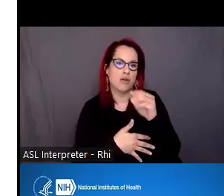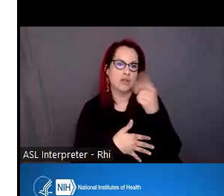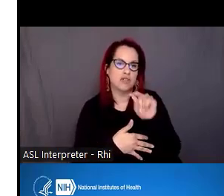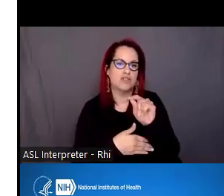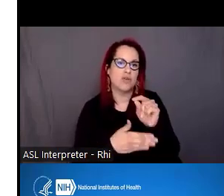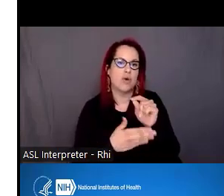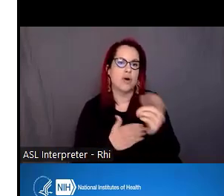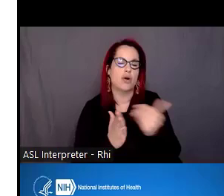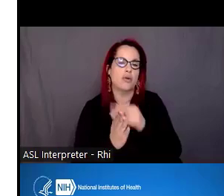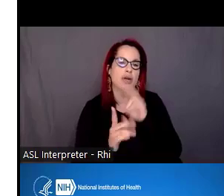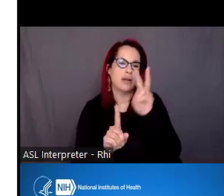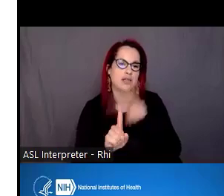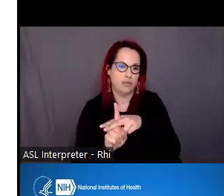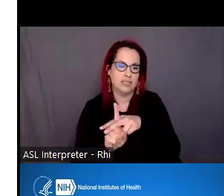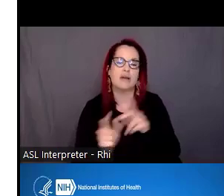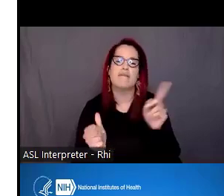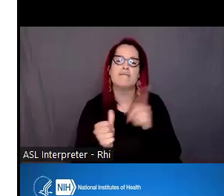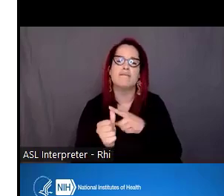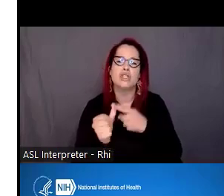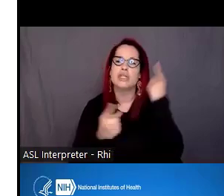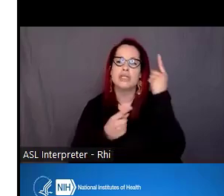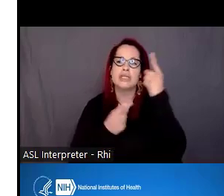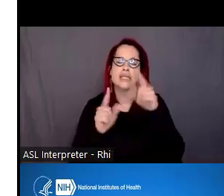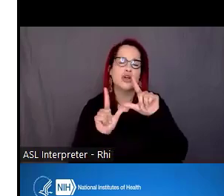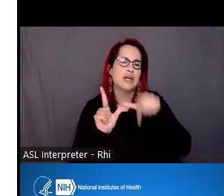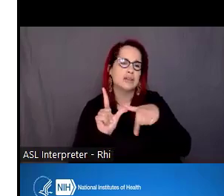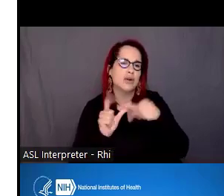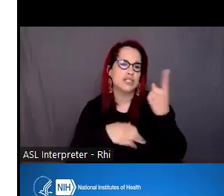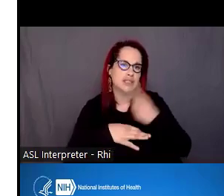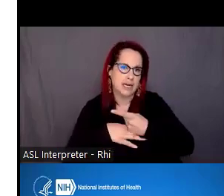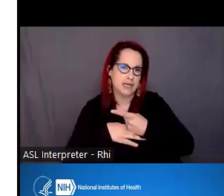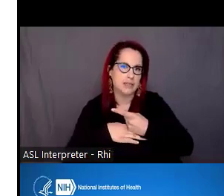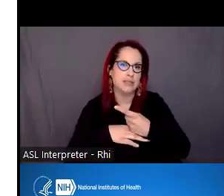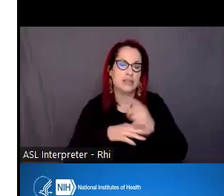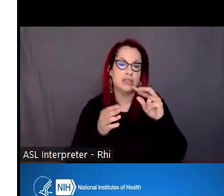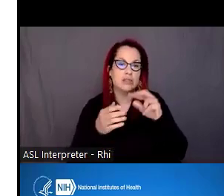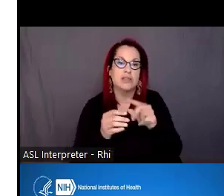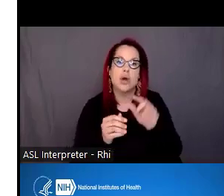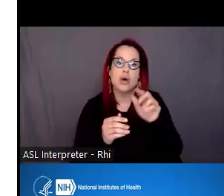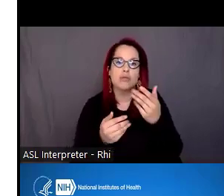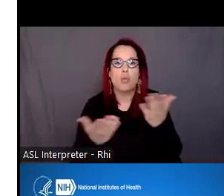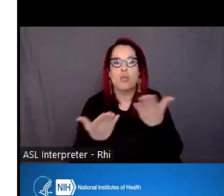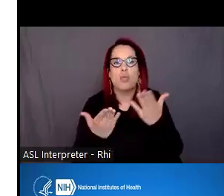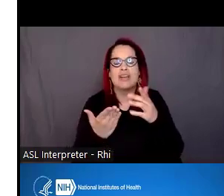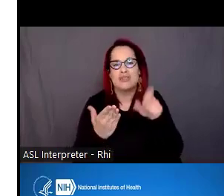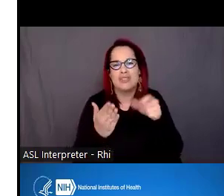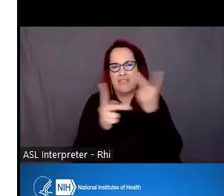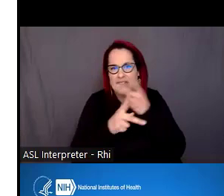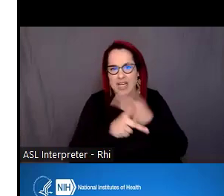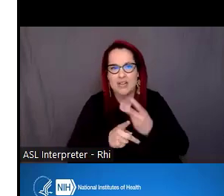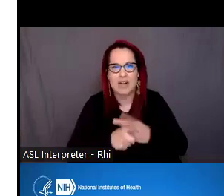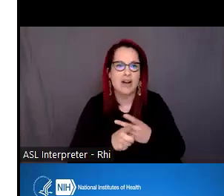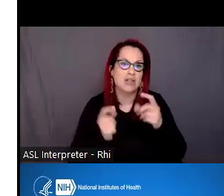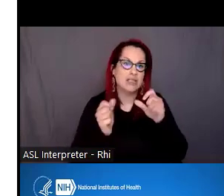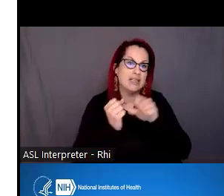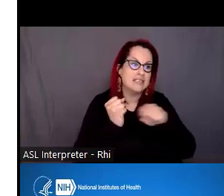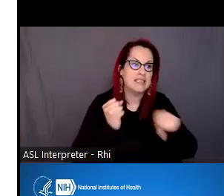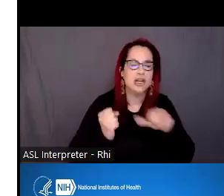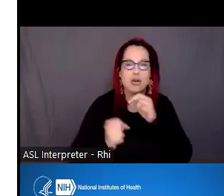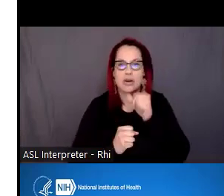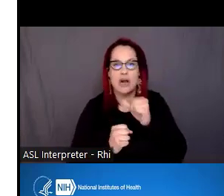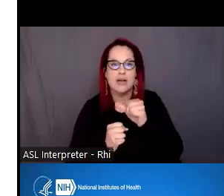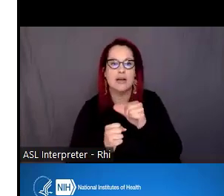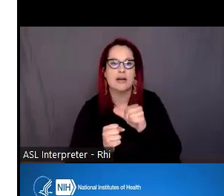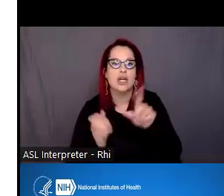First, consider the expiration date, right? The things that have that need to be, figure out who needs to be extended. I'll take a look at your